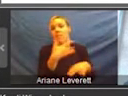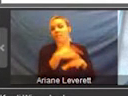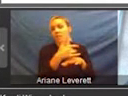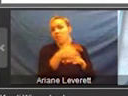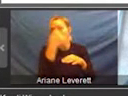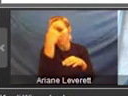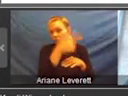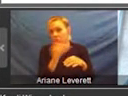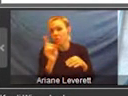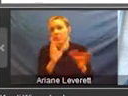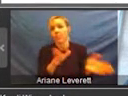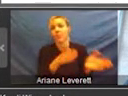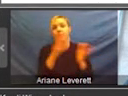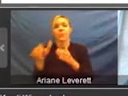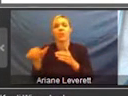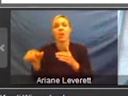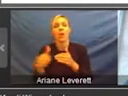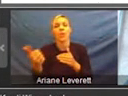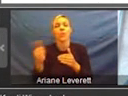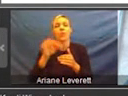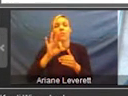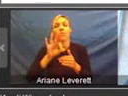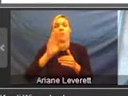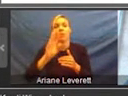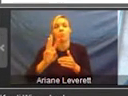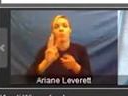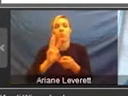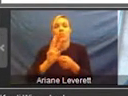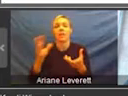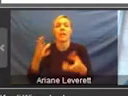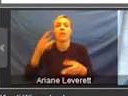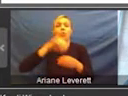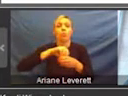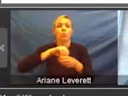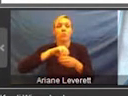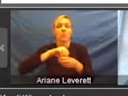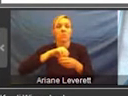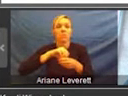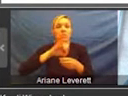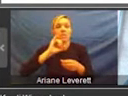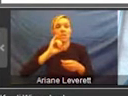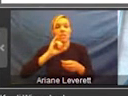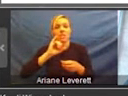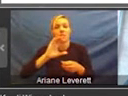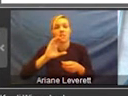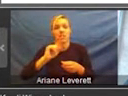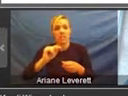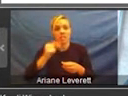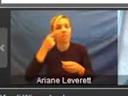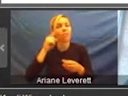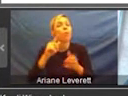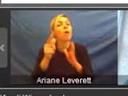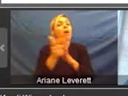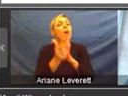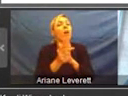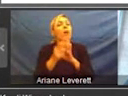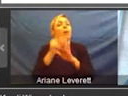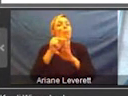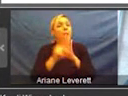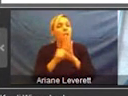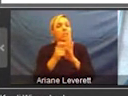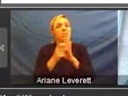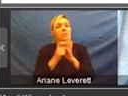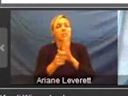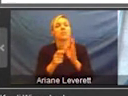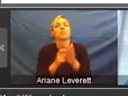another framework is the inclusive integration of ICTs at policy level. So that is a policy framework which specifically focuses on how to